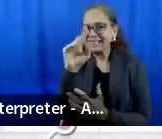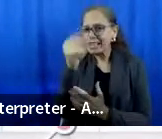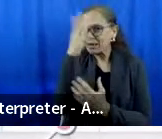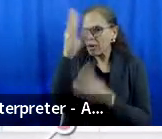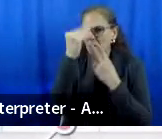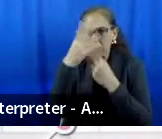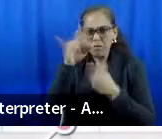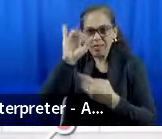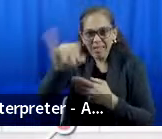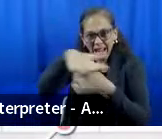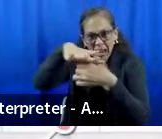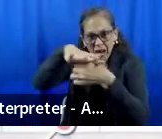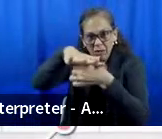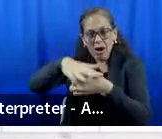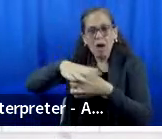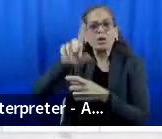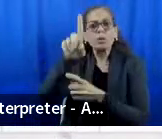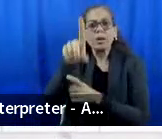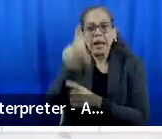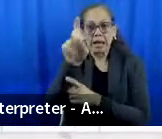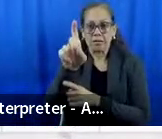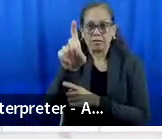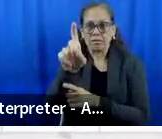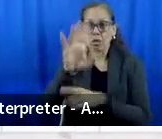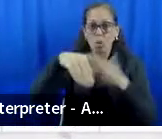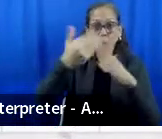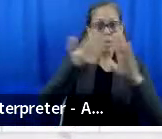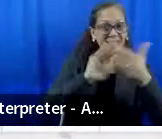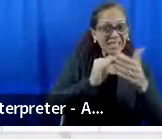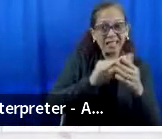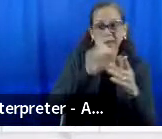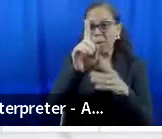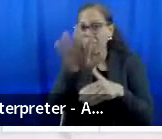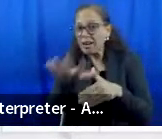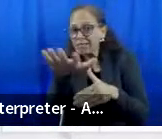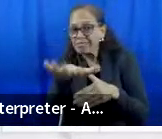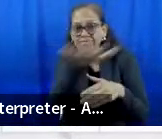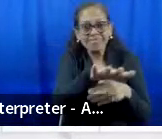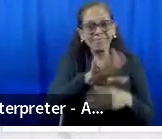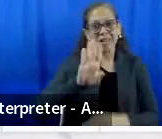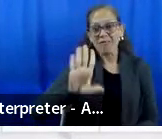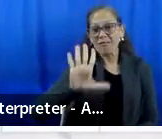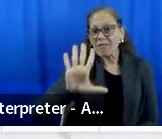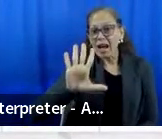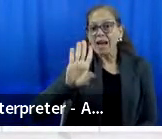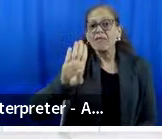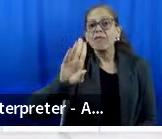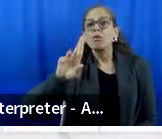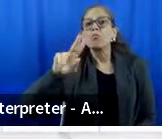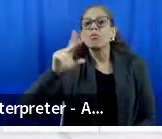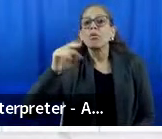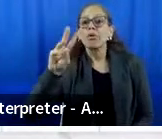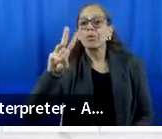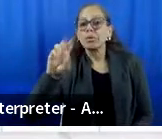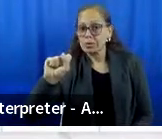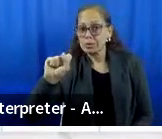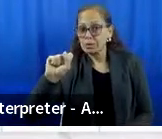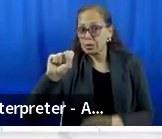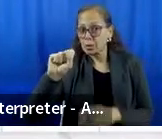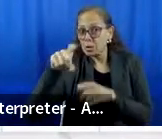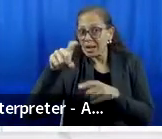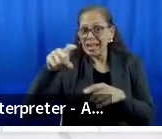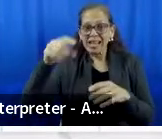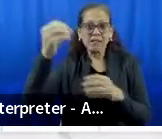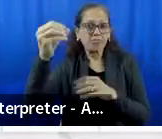neighborhood, a borough, or the whole city. For example, let's select the Sunnyside and Woodside area in